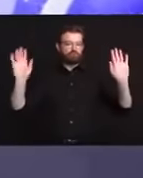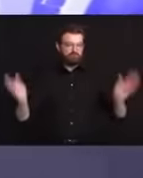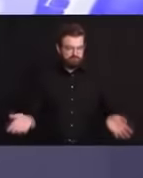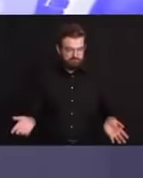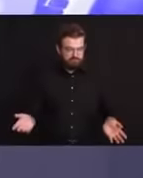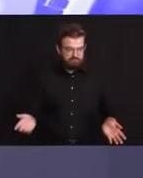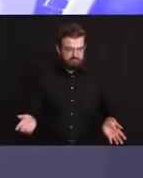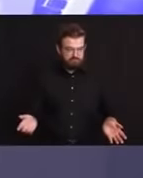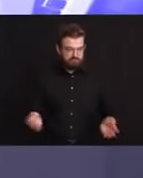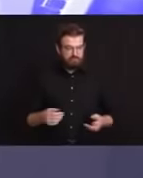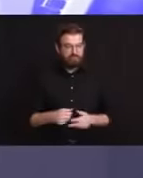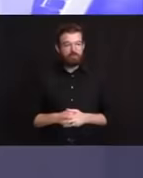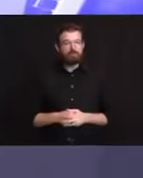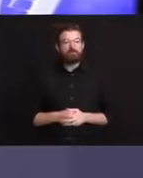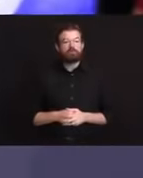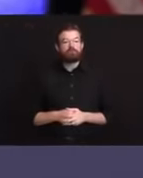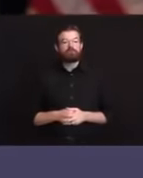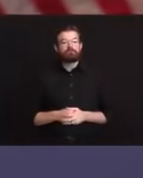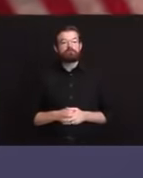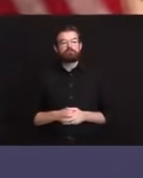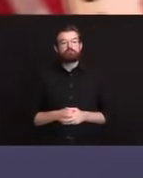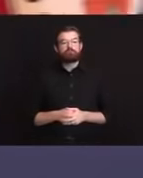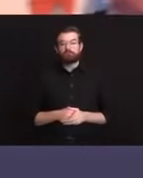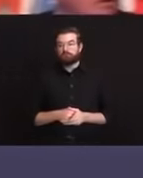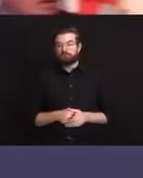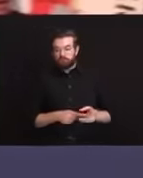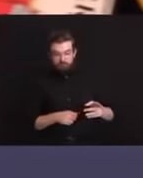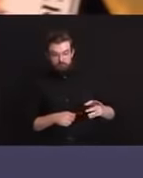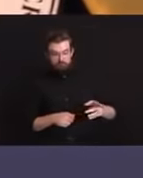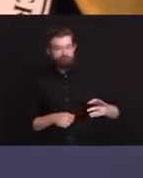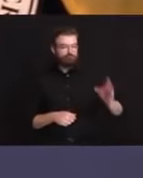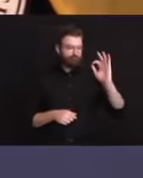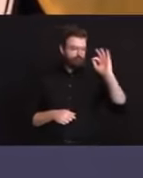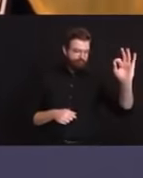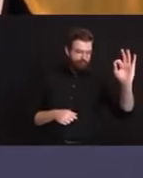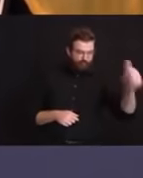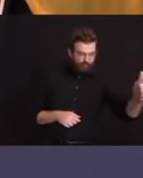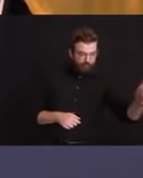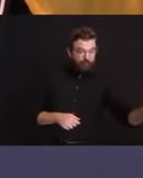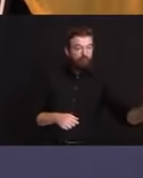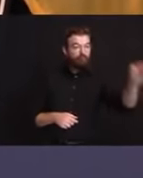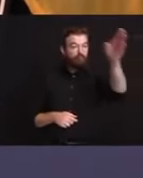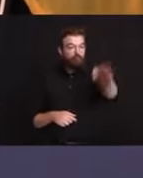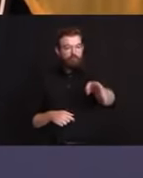We good? Yeah, I think we're okay. You okay? Okay, thank you. Elise.